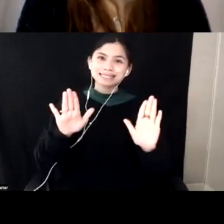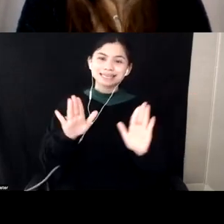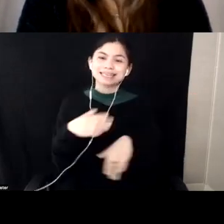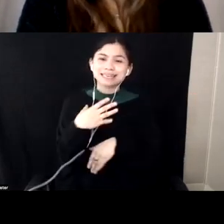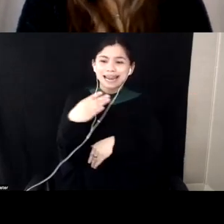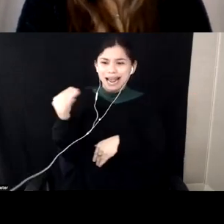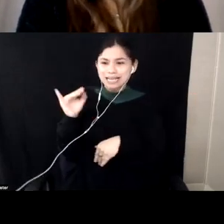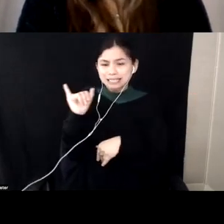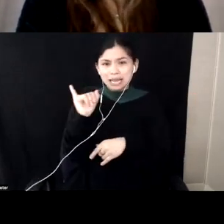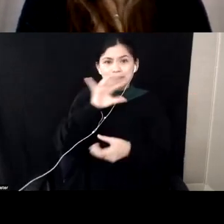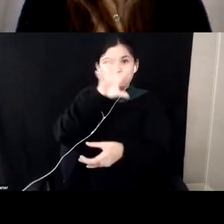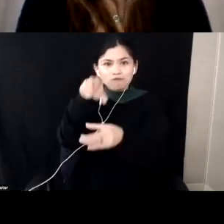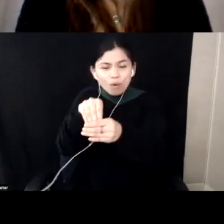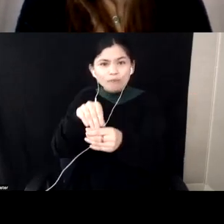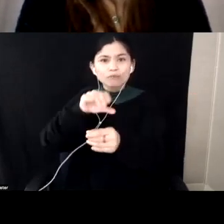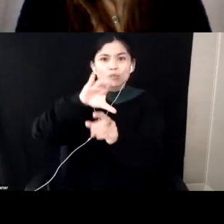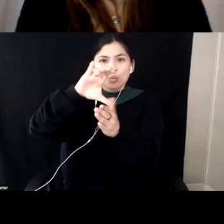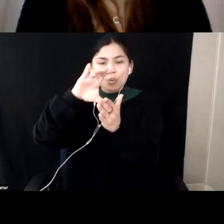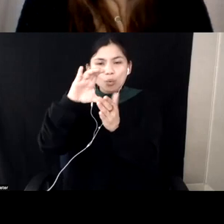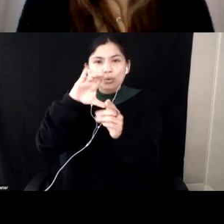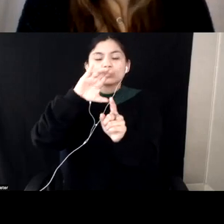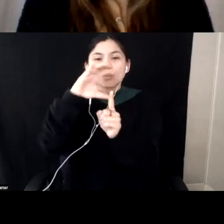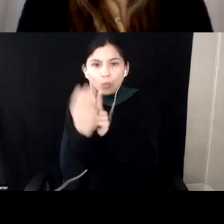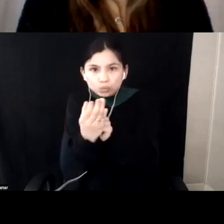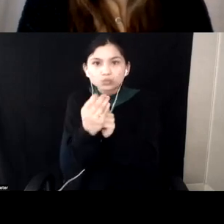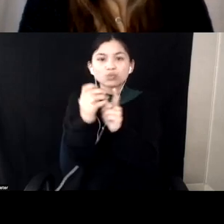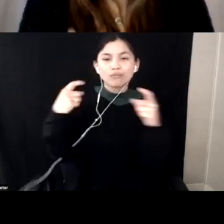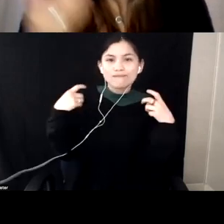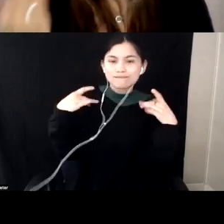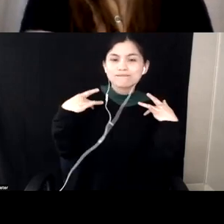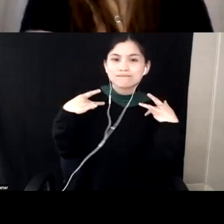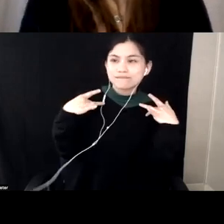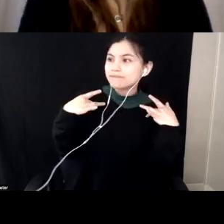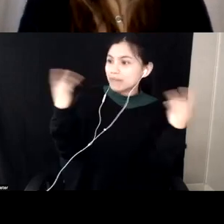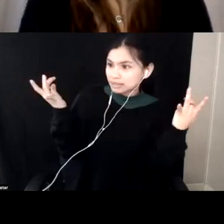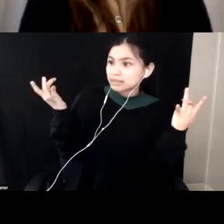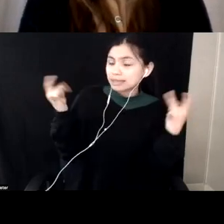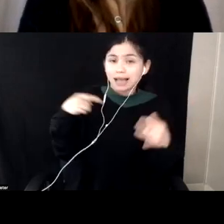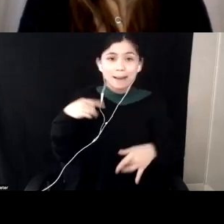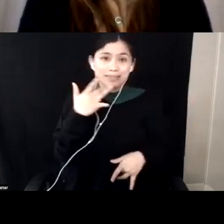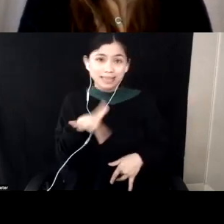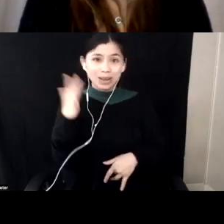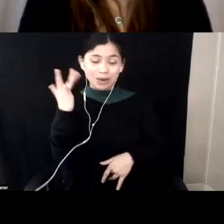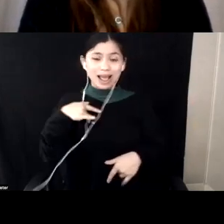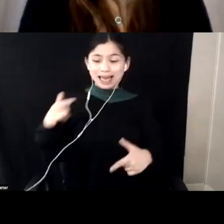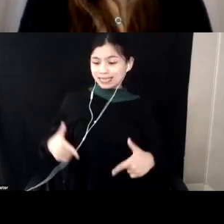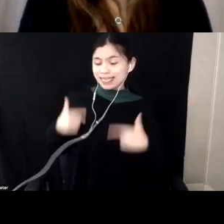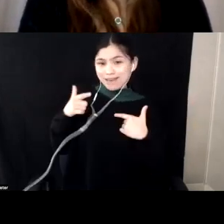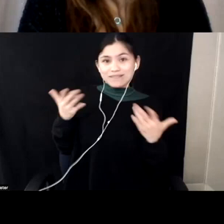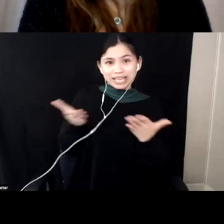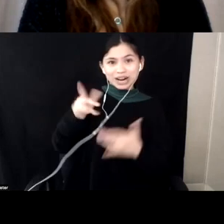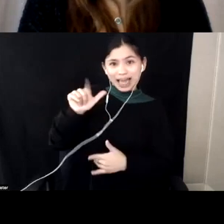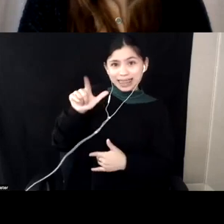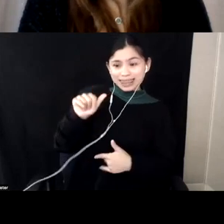Participating in cultural events. I'm lucky that I live in Los Angeles, so we have a lot